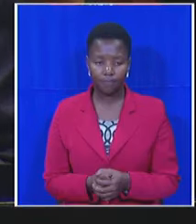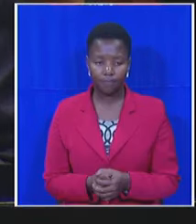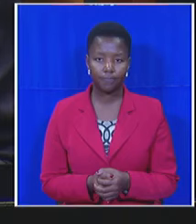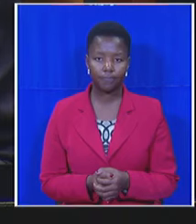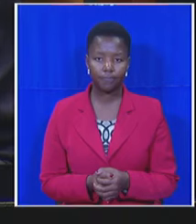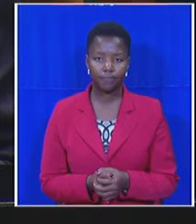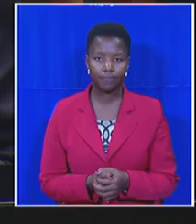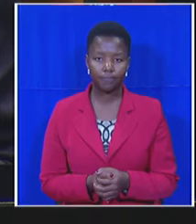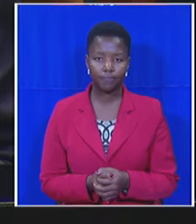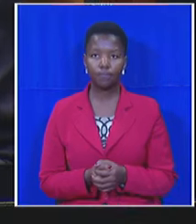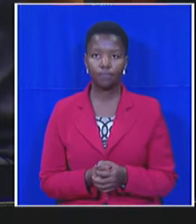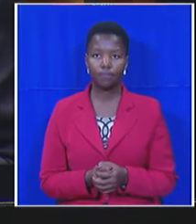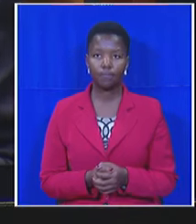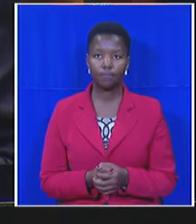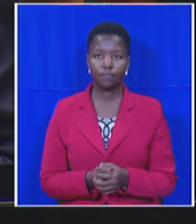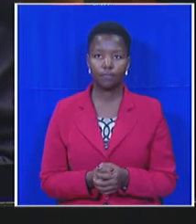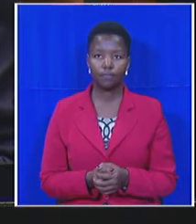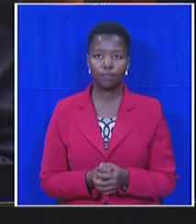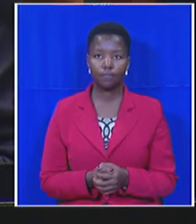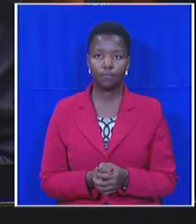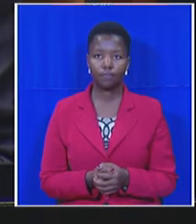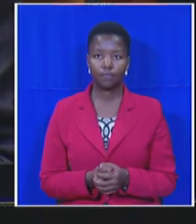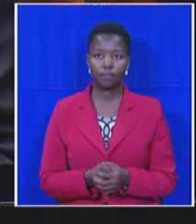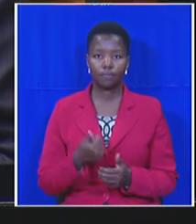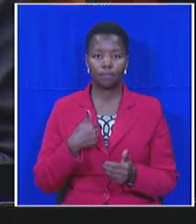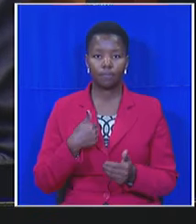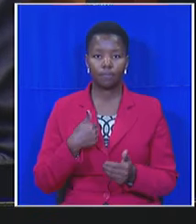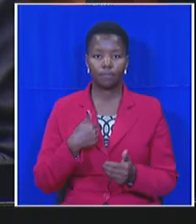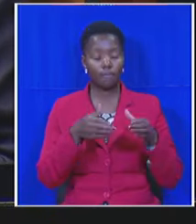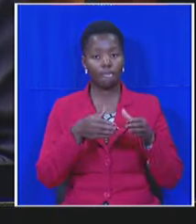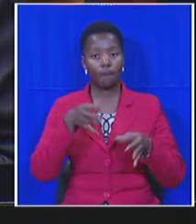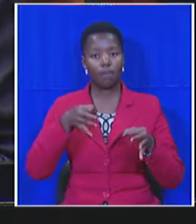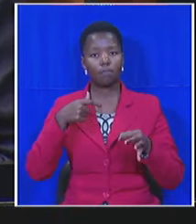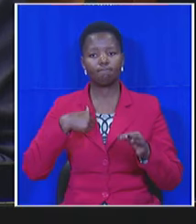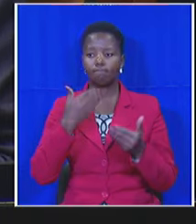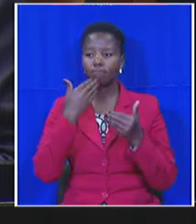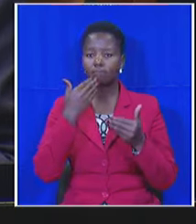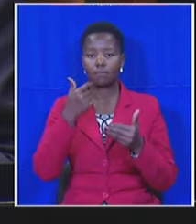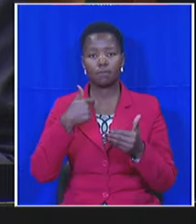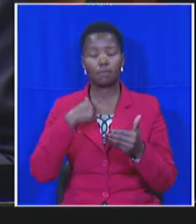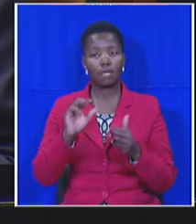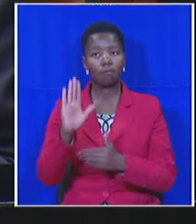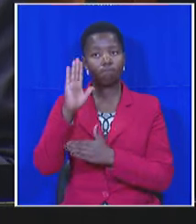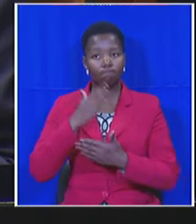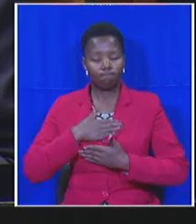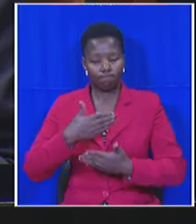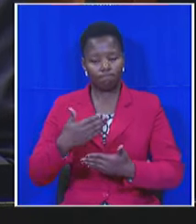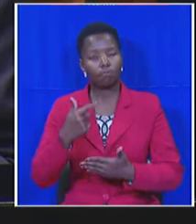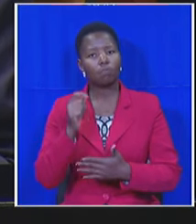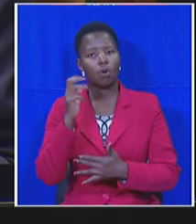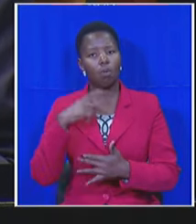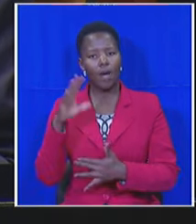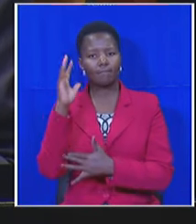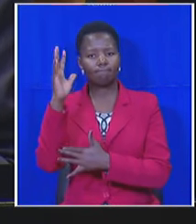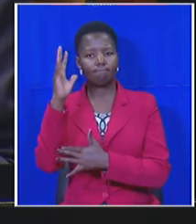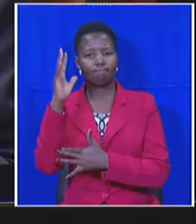I wish to thank parties for advising the staff on which votes they will make declarations, on